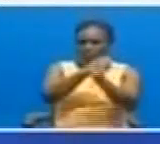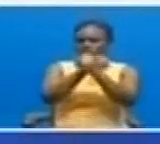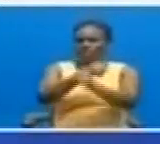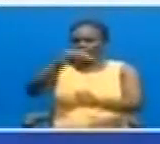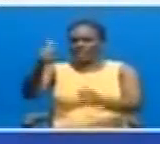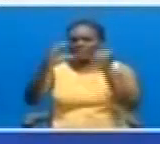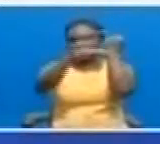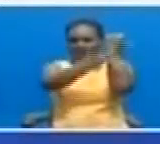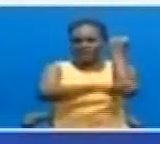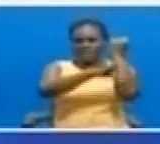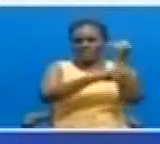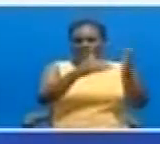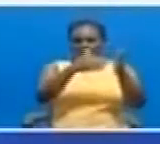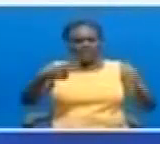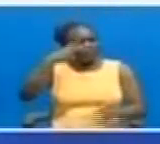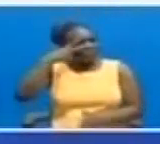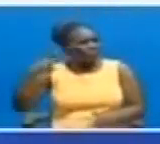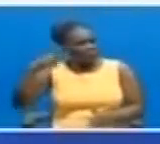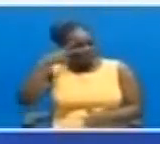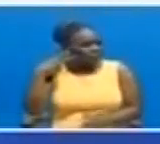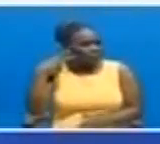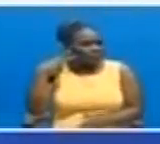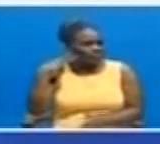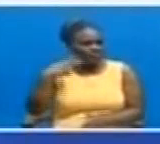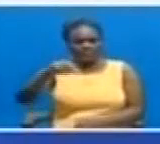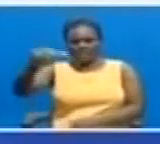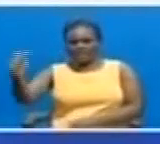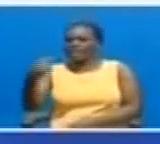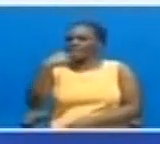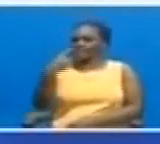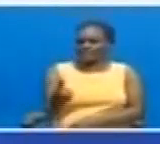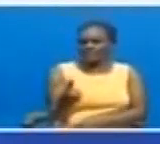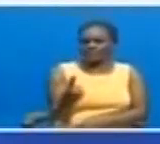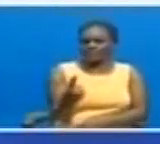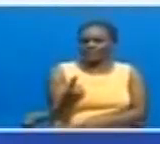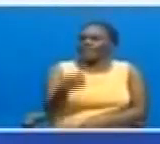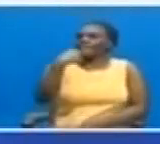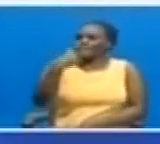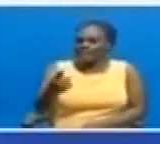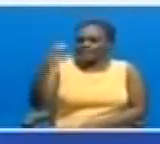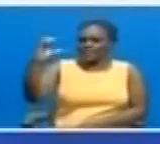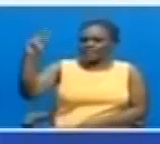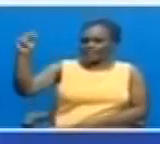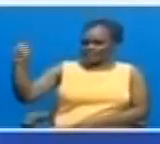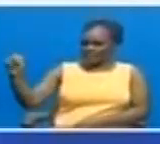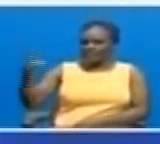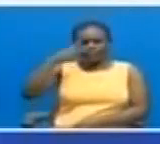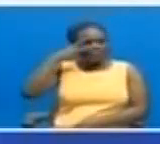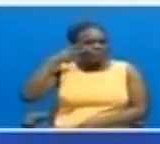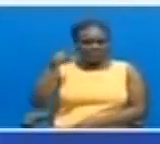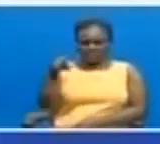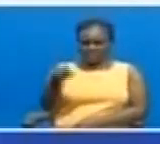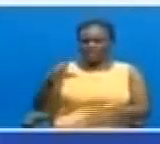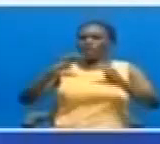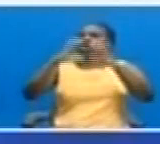country against terrorism despite the repercussions." At Mutonga Wambui tweeted, "Someone tells CNN that terrorism is